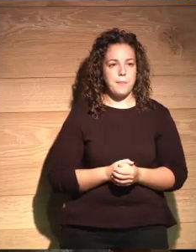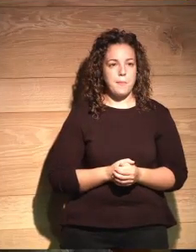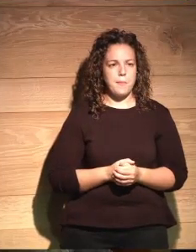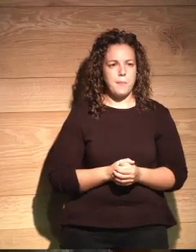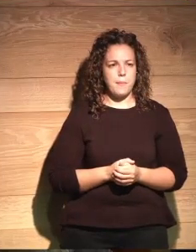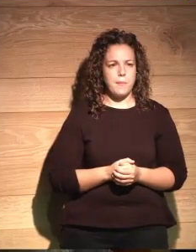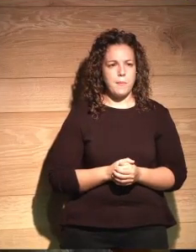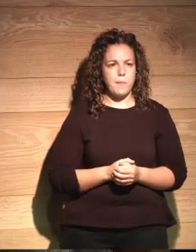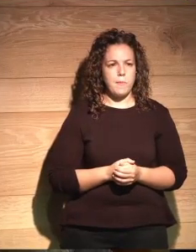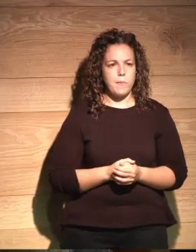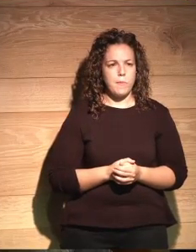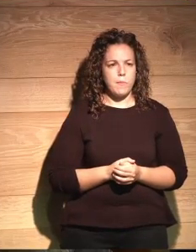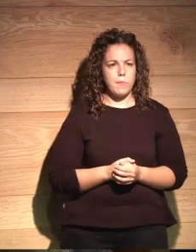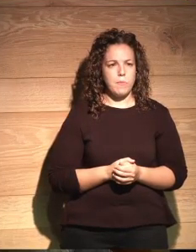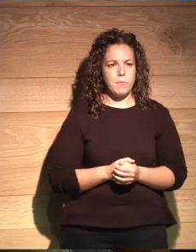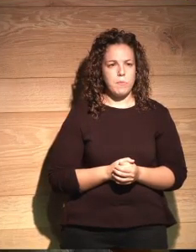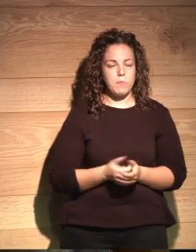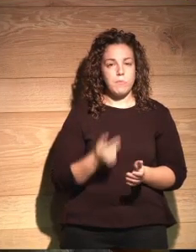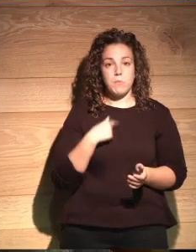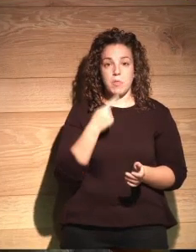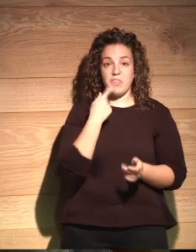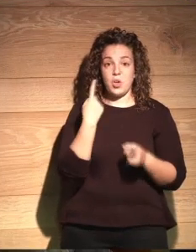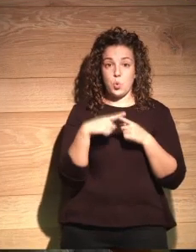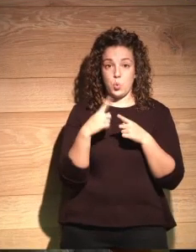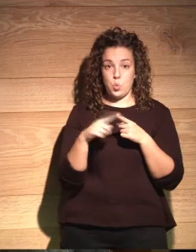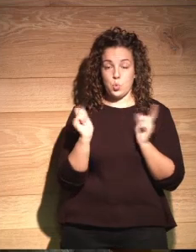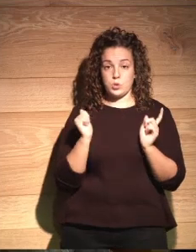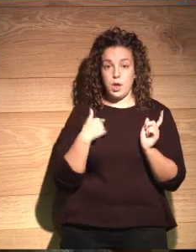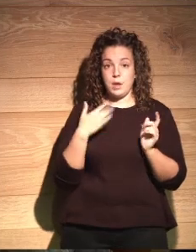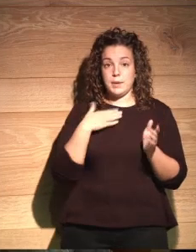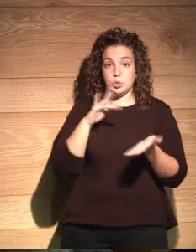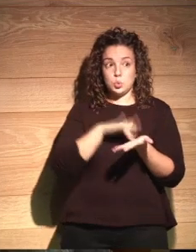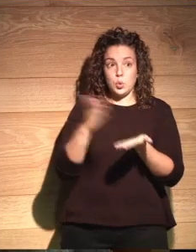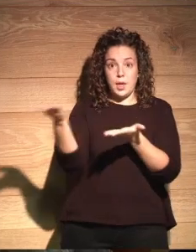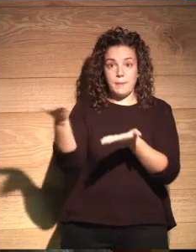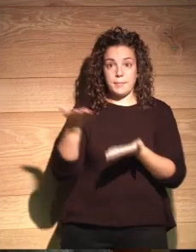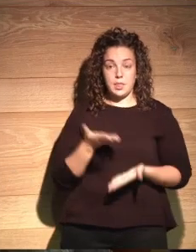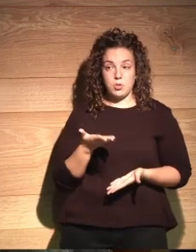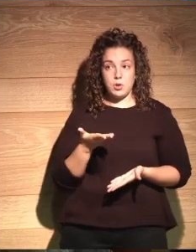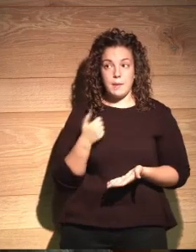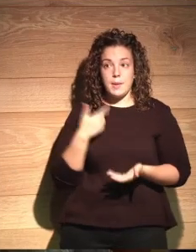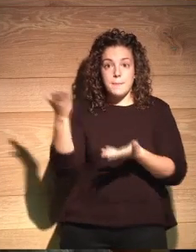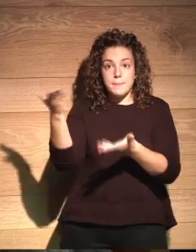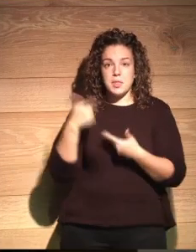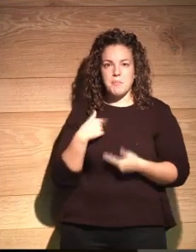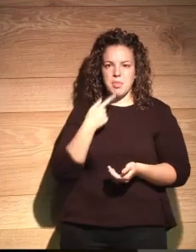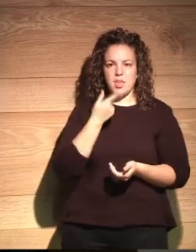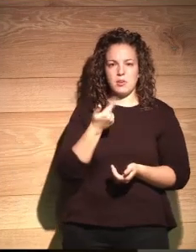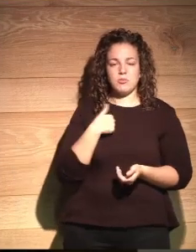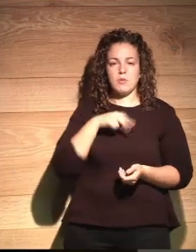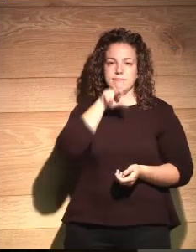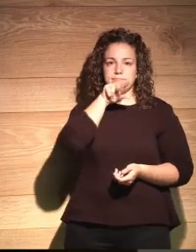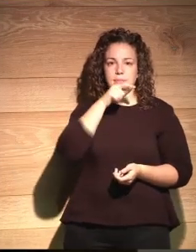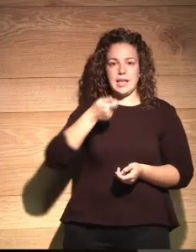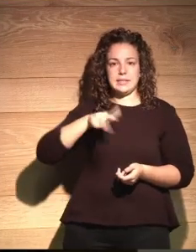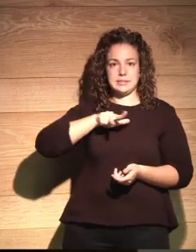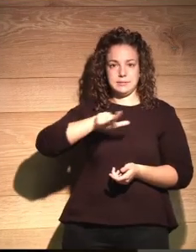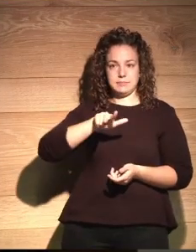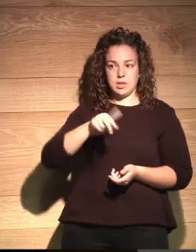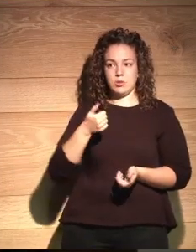Bueno. Tengo que decir una cosa. Cuando me invitaron. Okay, so I have to say something. When they invited me, they said that I